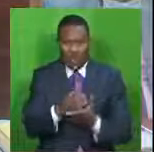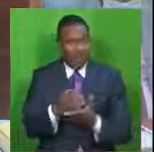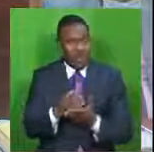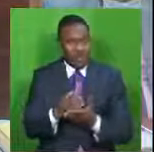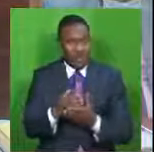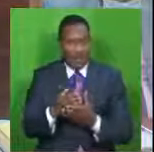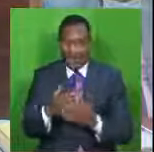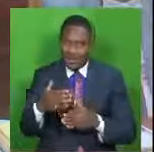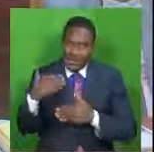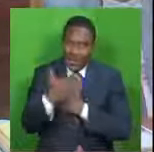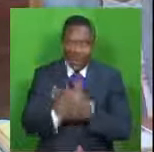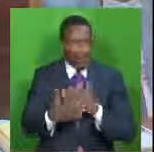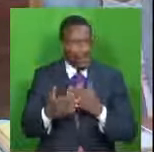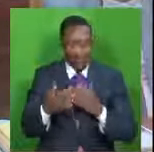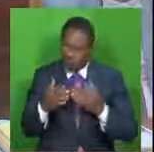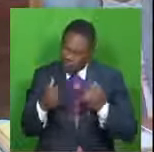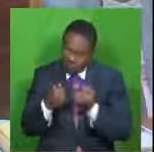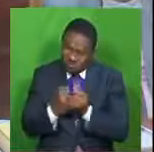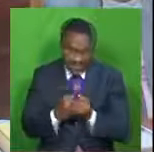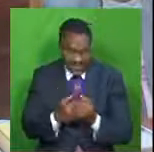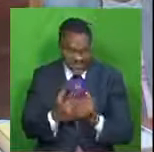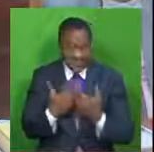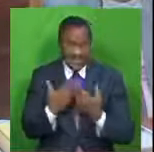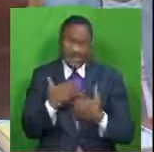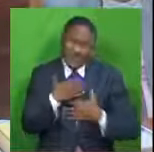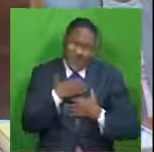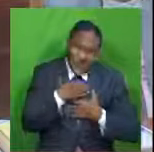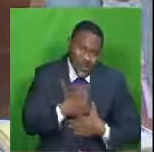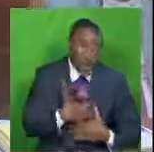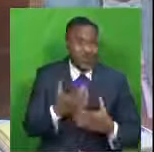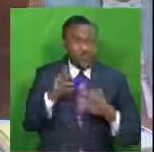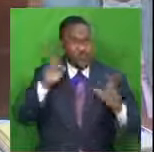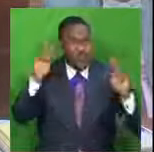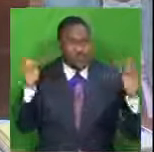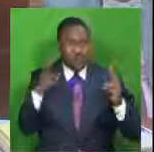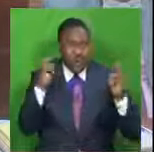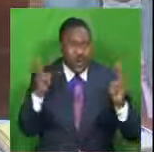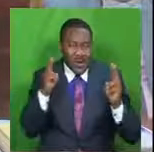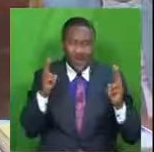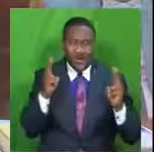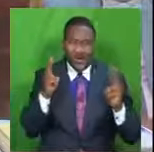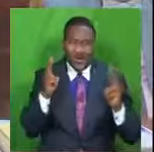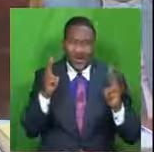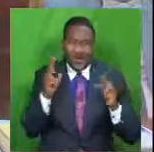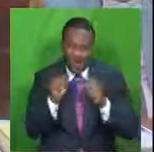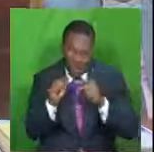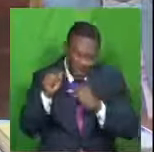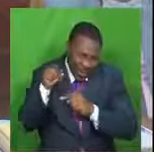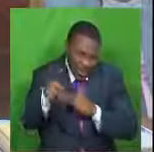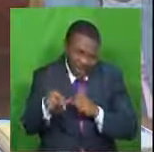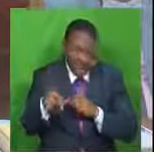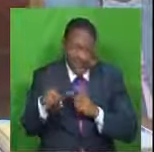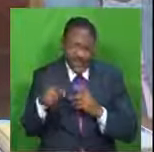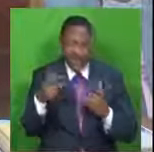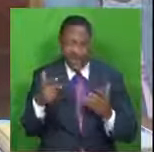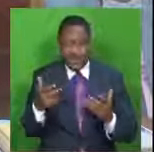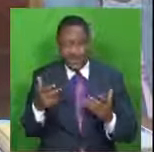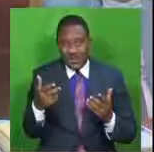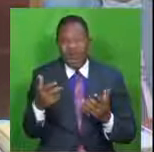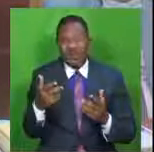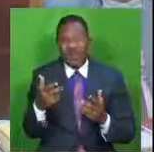yearning for nothing but victory. And that Ghana is able to make it to the last 10 to be able